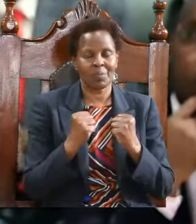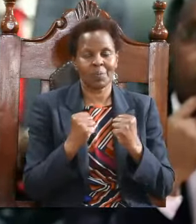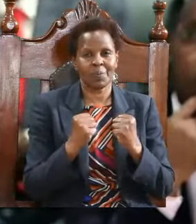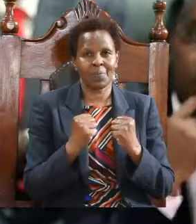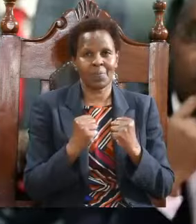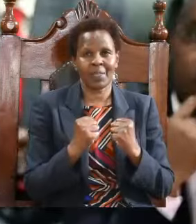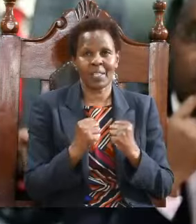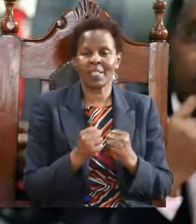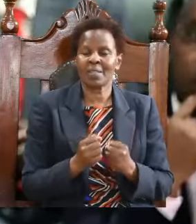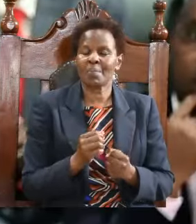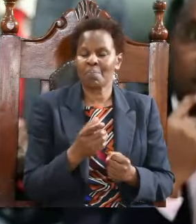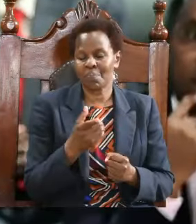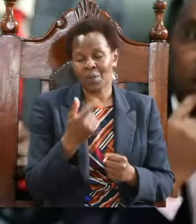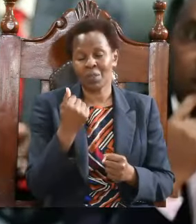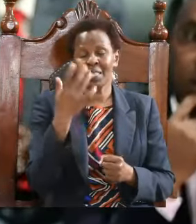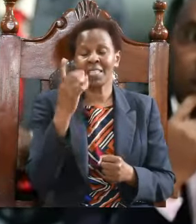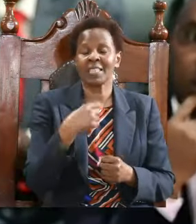be strong